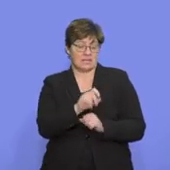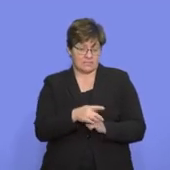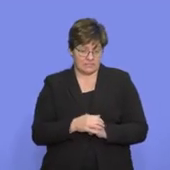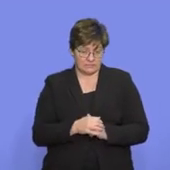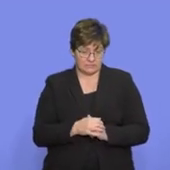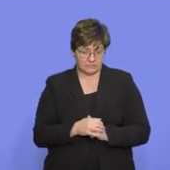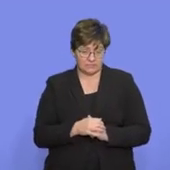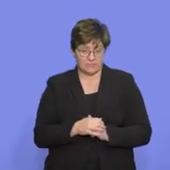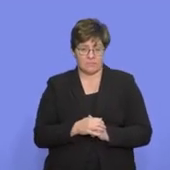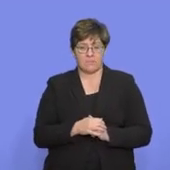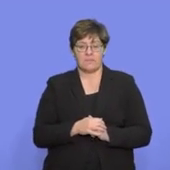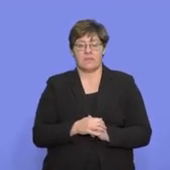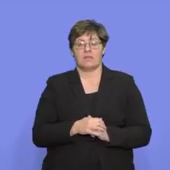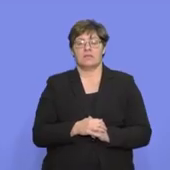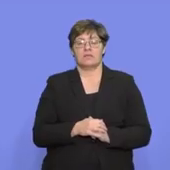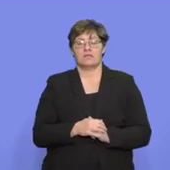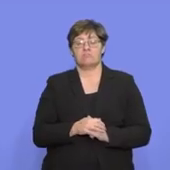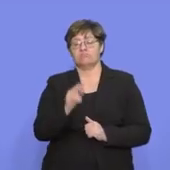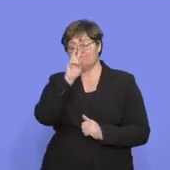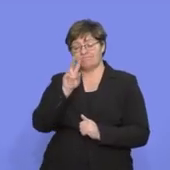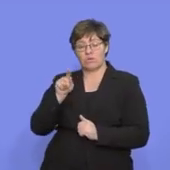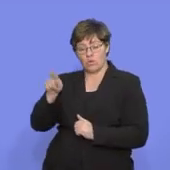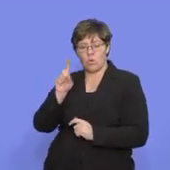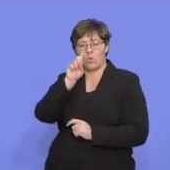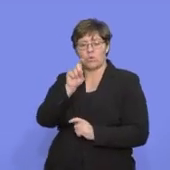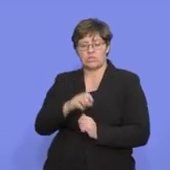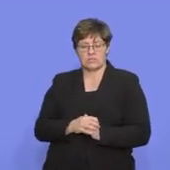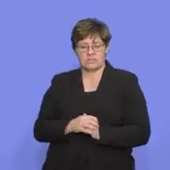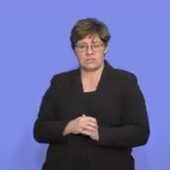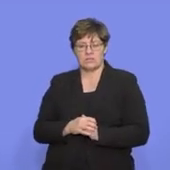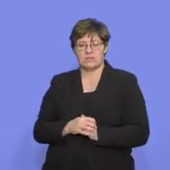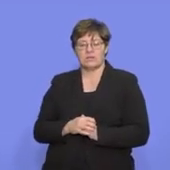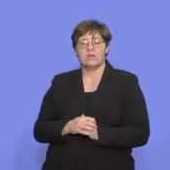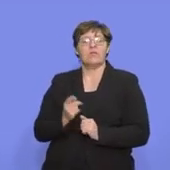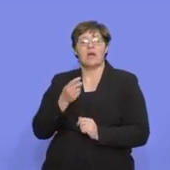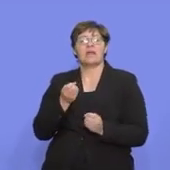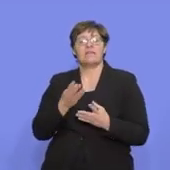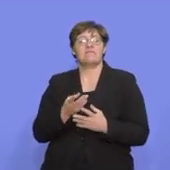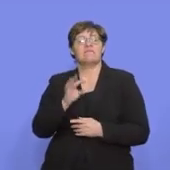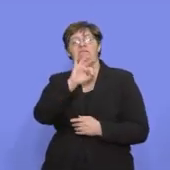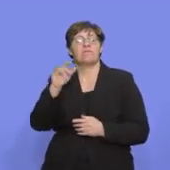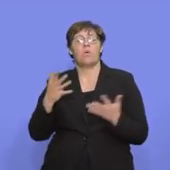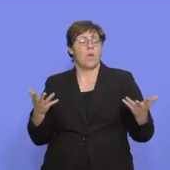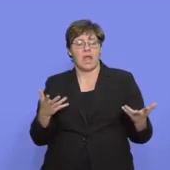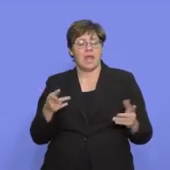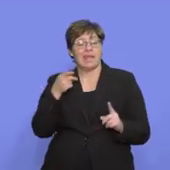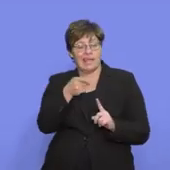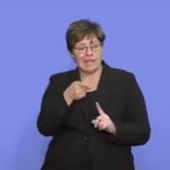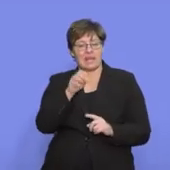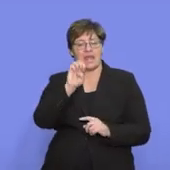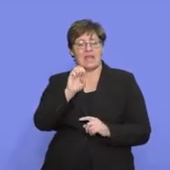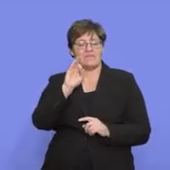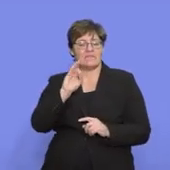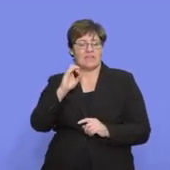on. Let's look at some questions that I've asked in the past. Give only the letter of the part that represents the